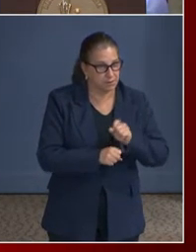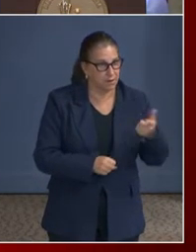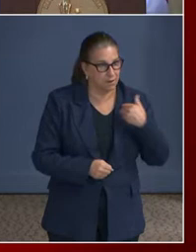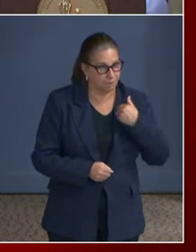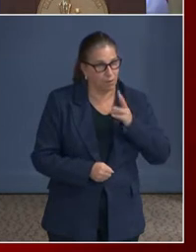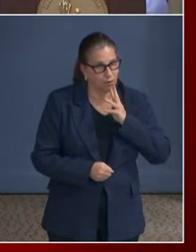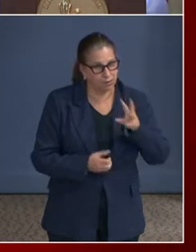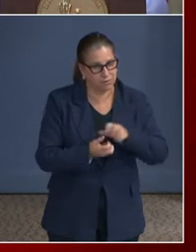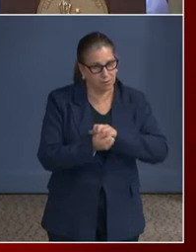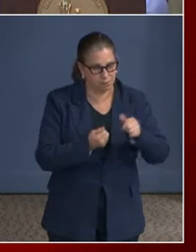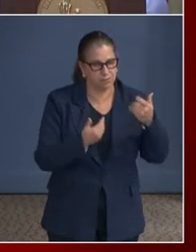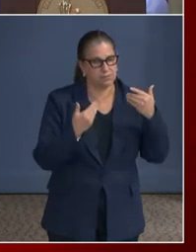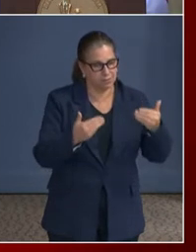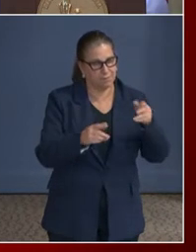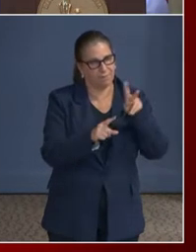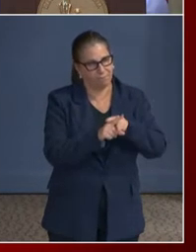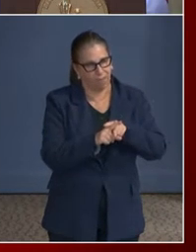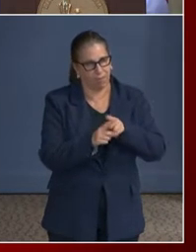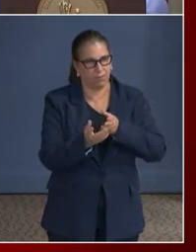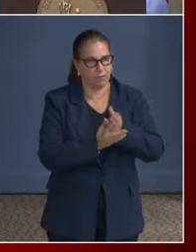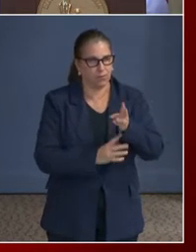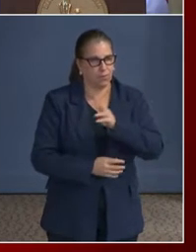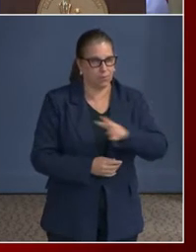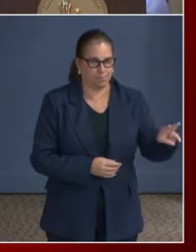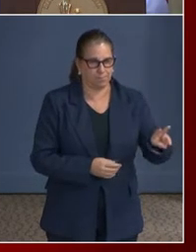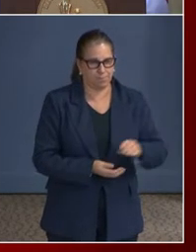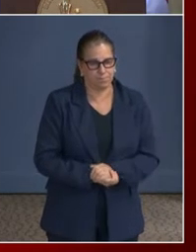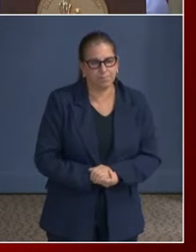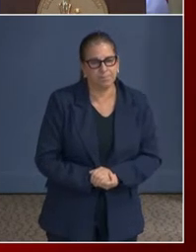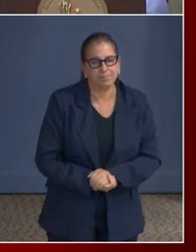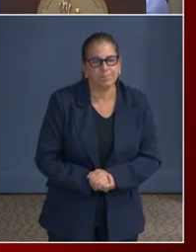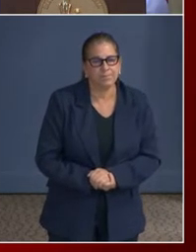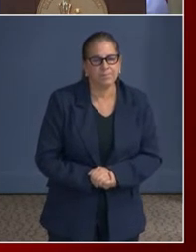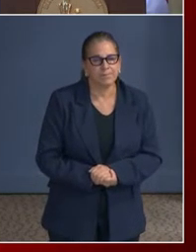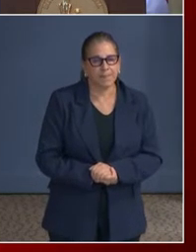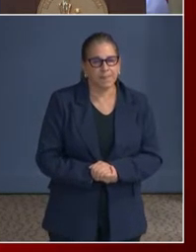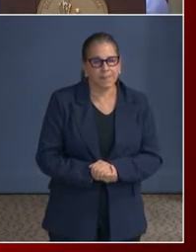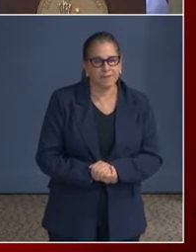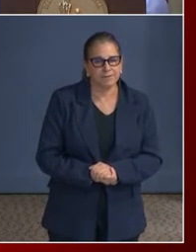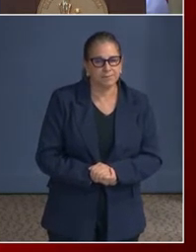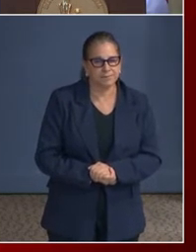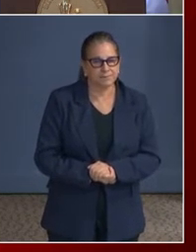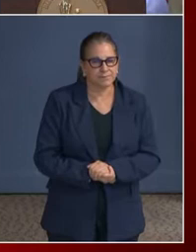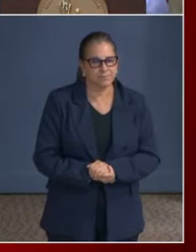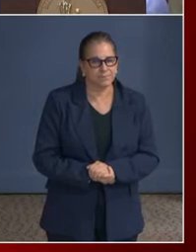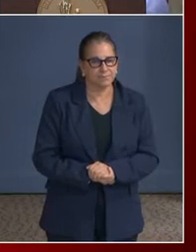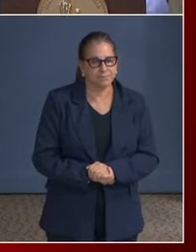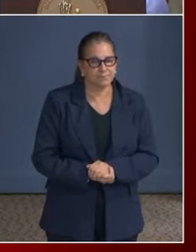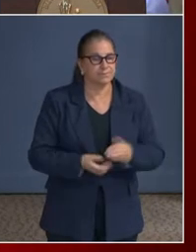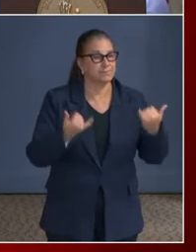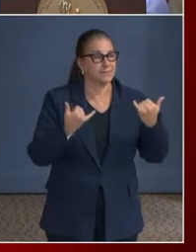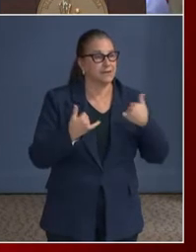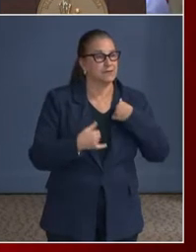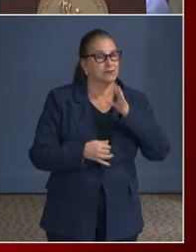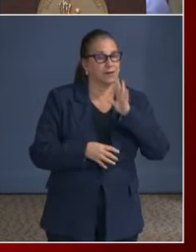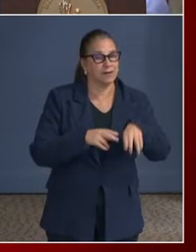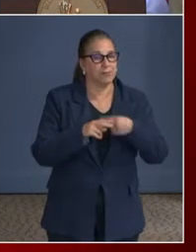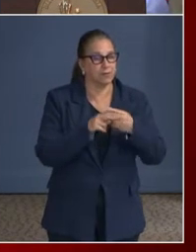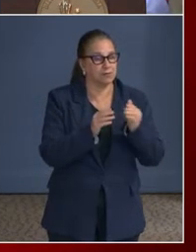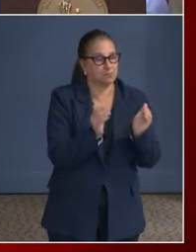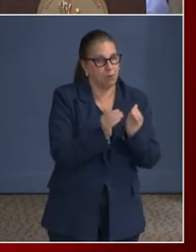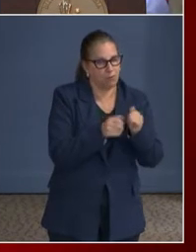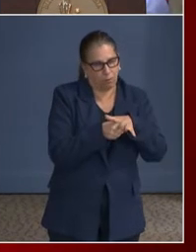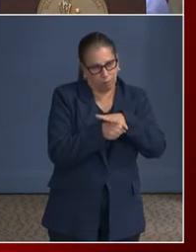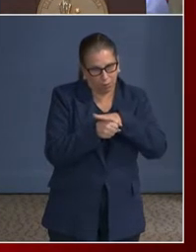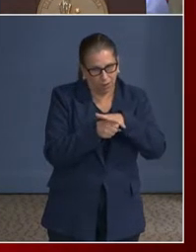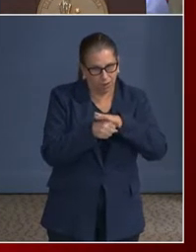dcwater.com. We also continue to remind our small and local businesses that the application period for a Great Streets